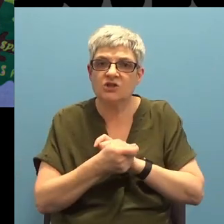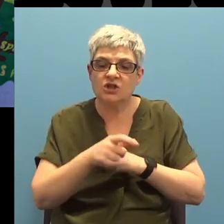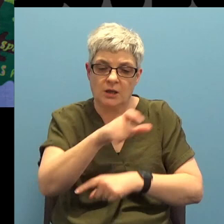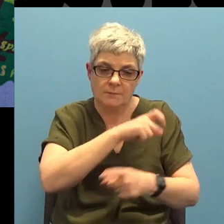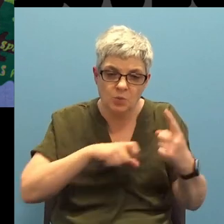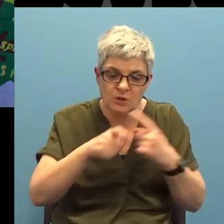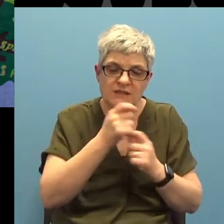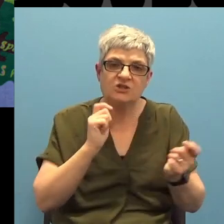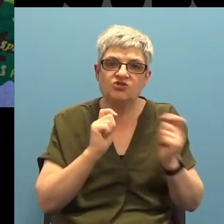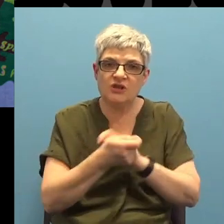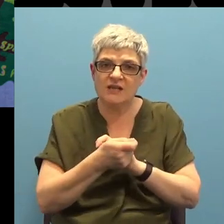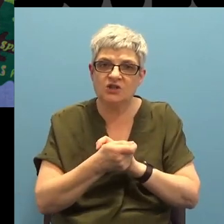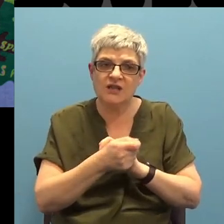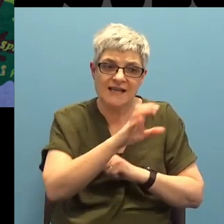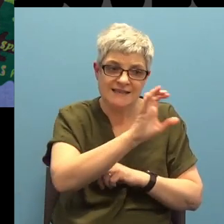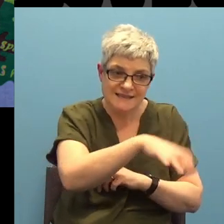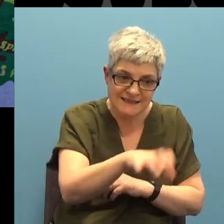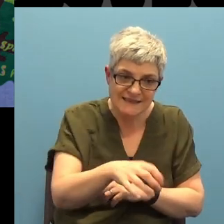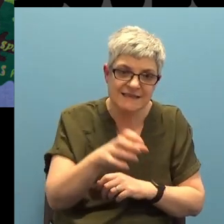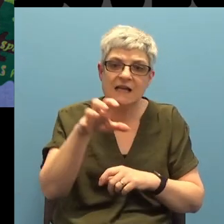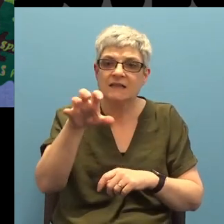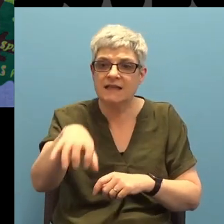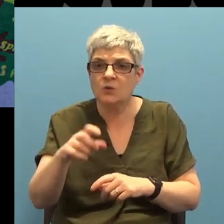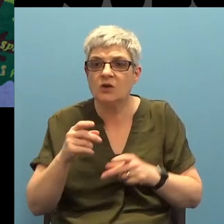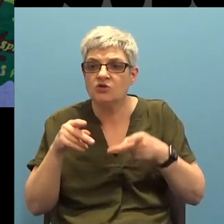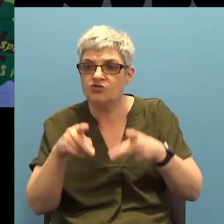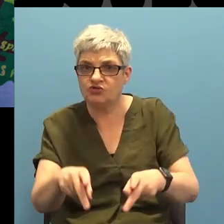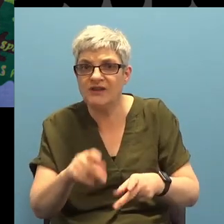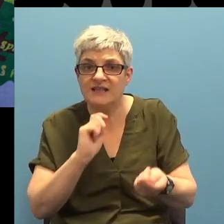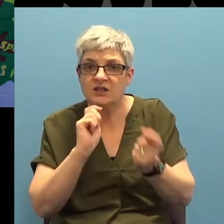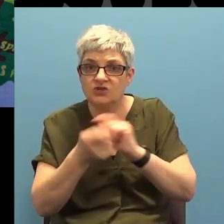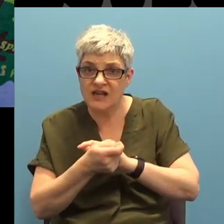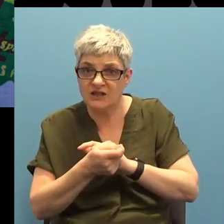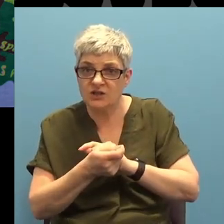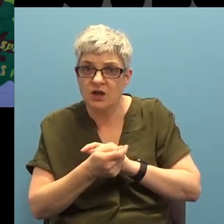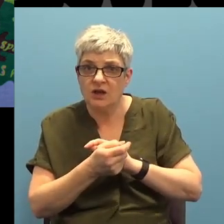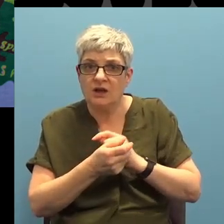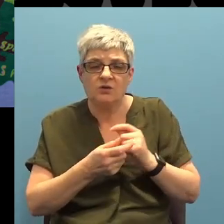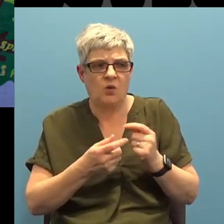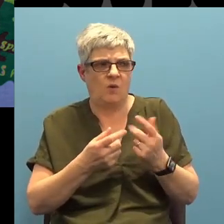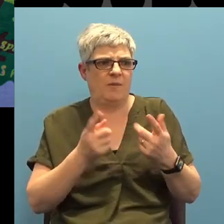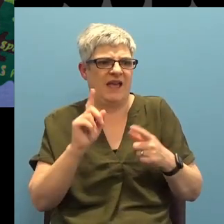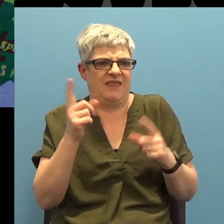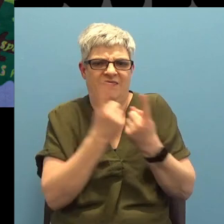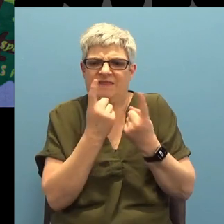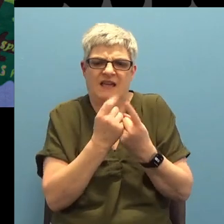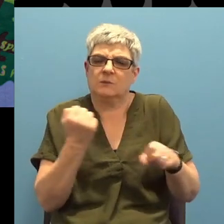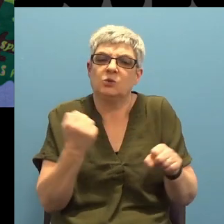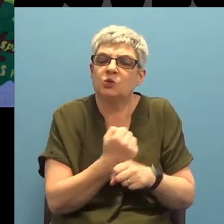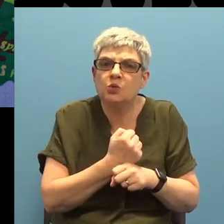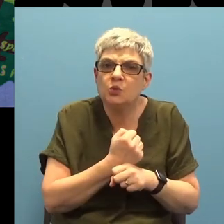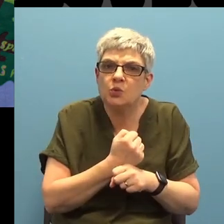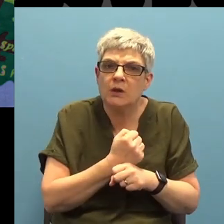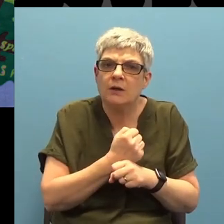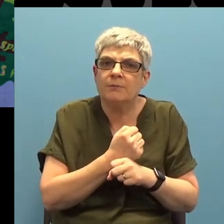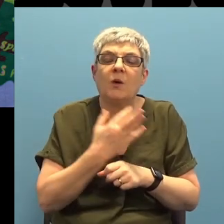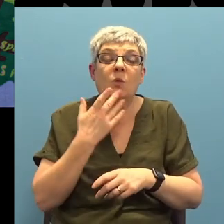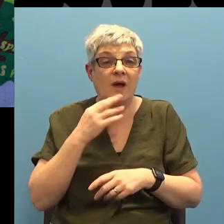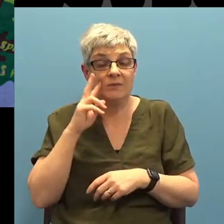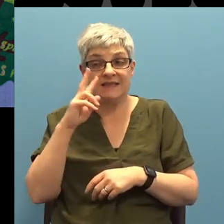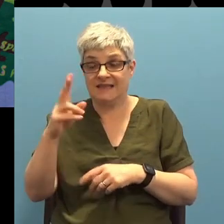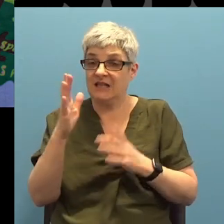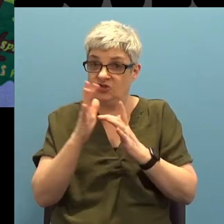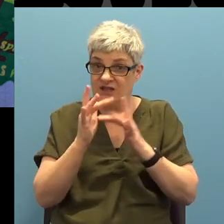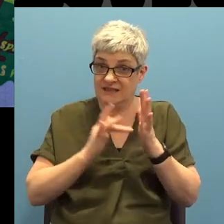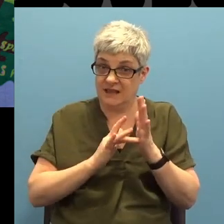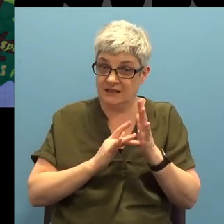our cities and towns and streets are changed, not simply by the things we seek to do, but by when we see Jesus